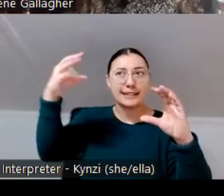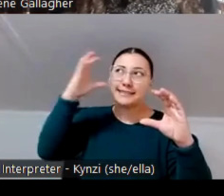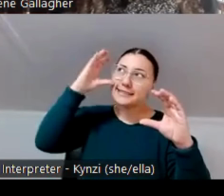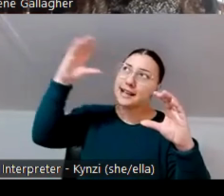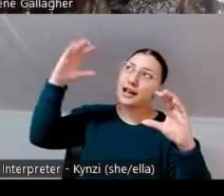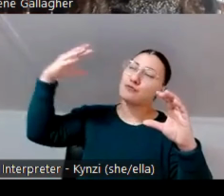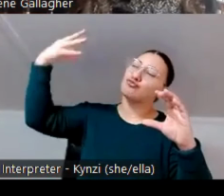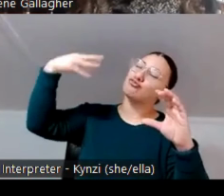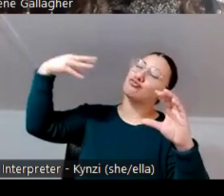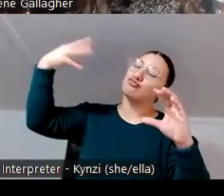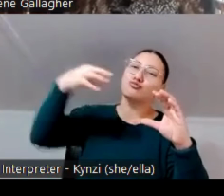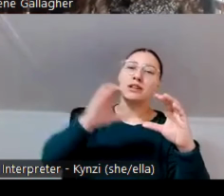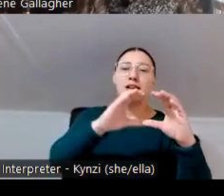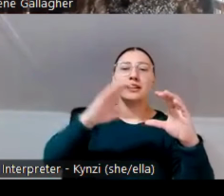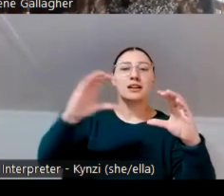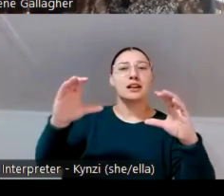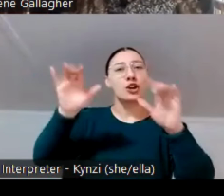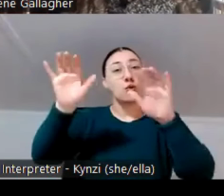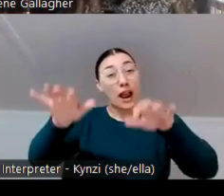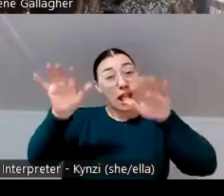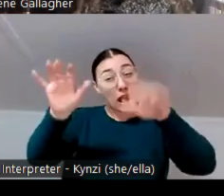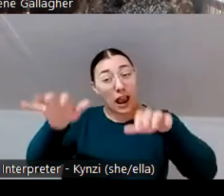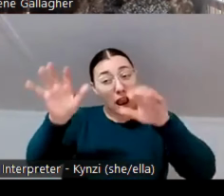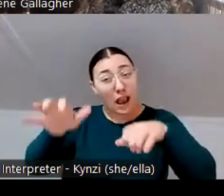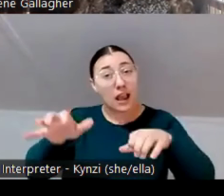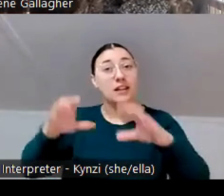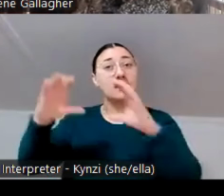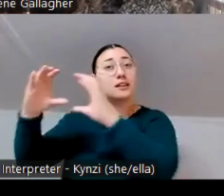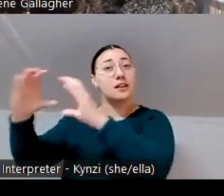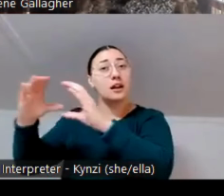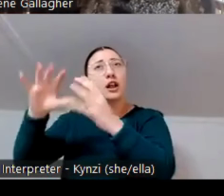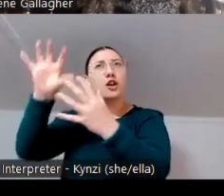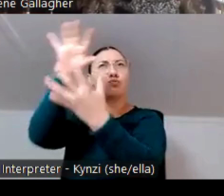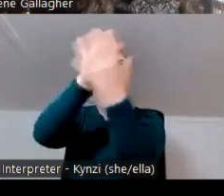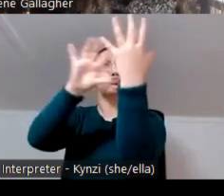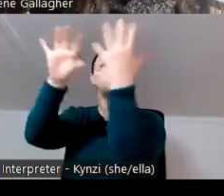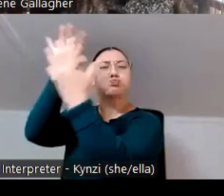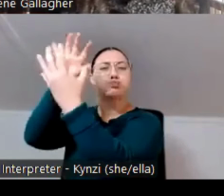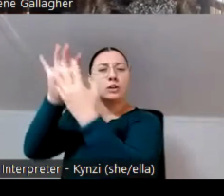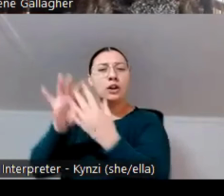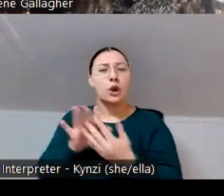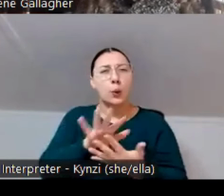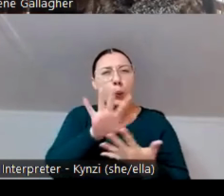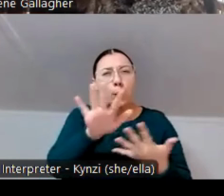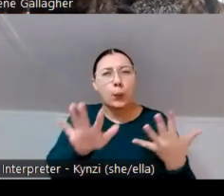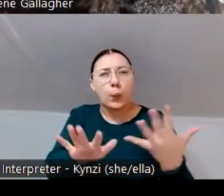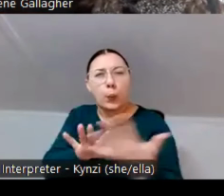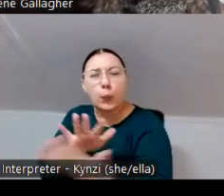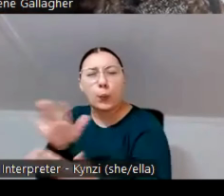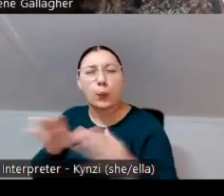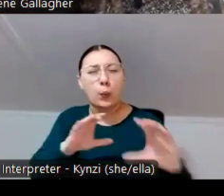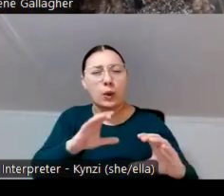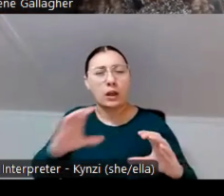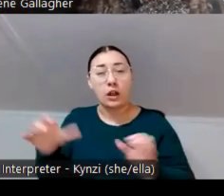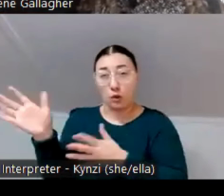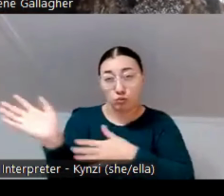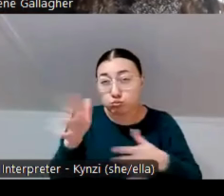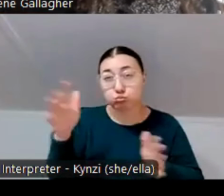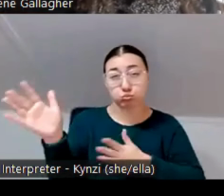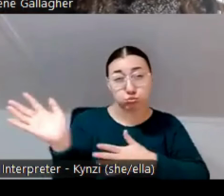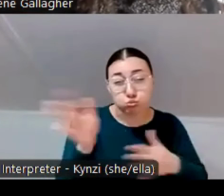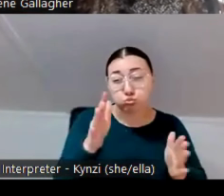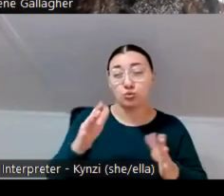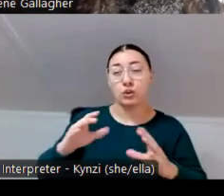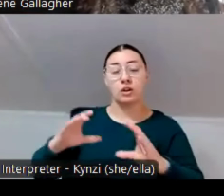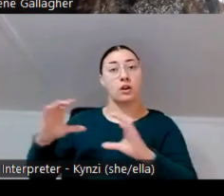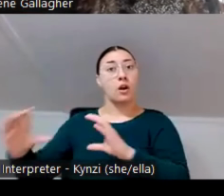rainy, or cloudy, or foggy, or windy, or snowy. Lots